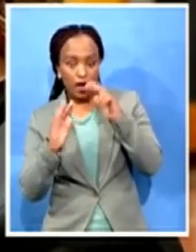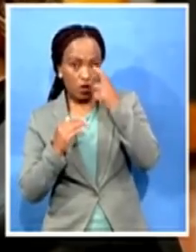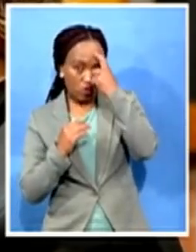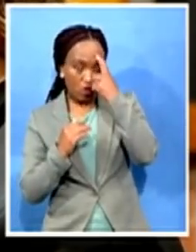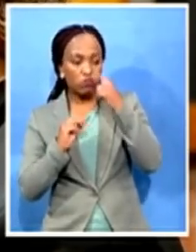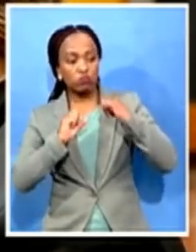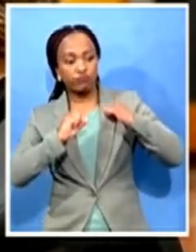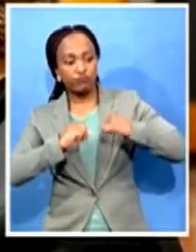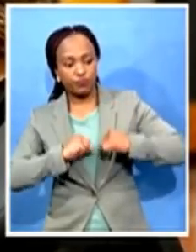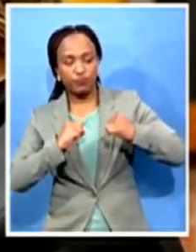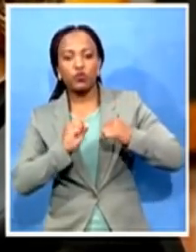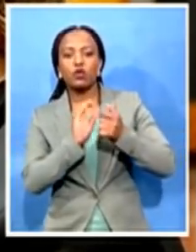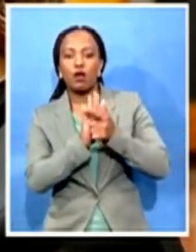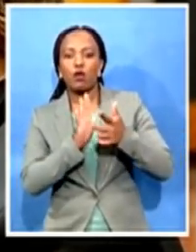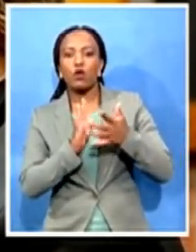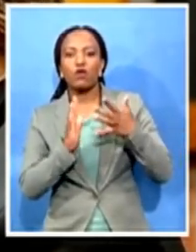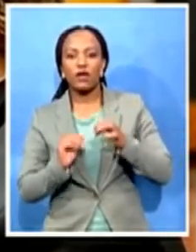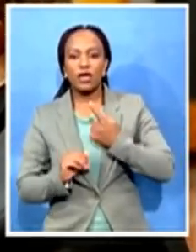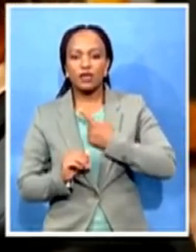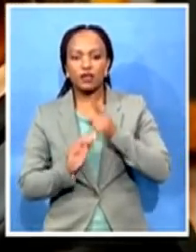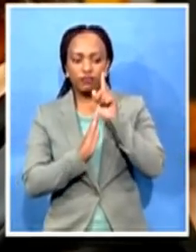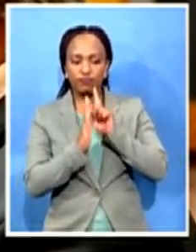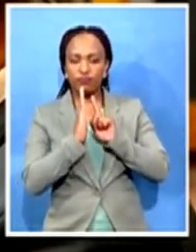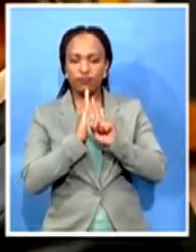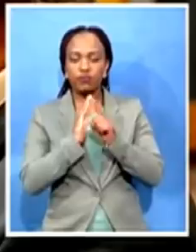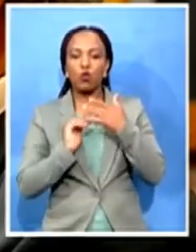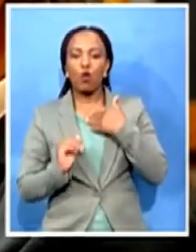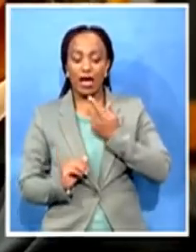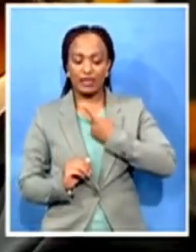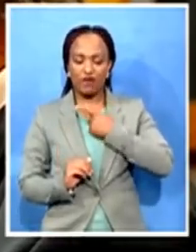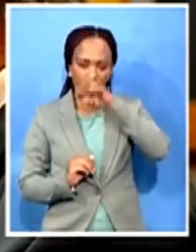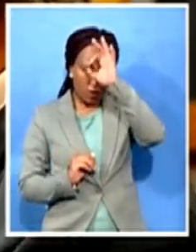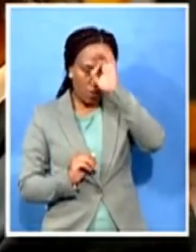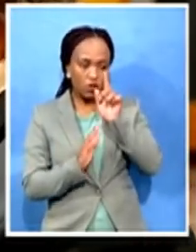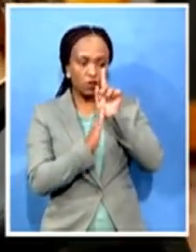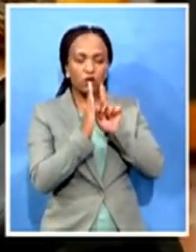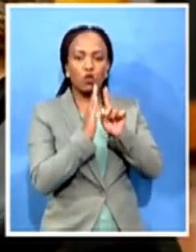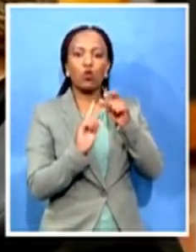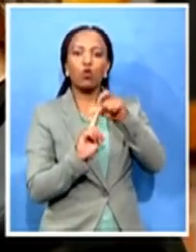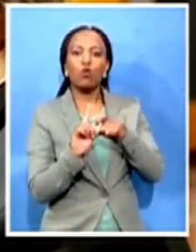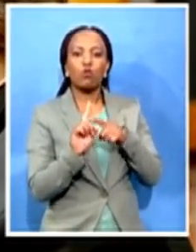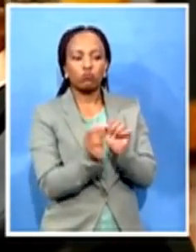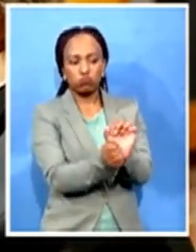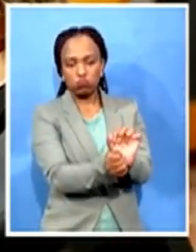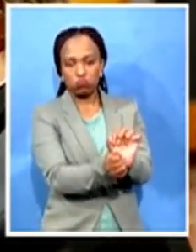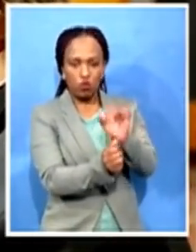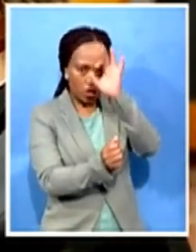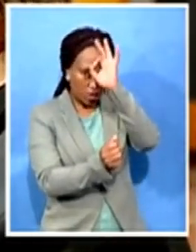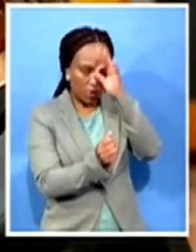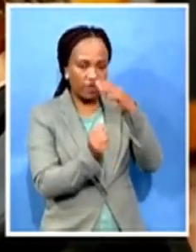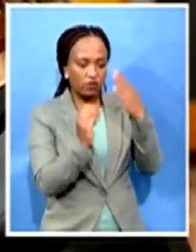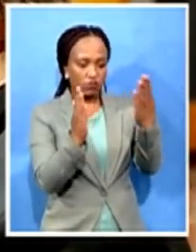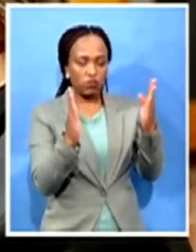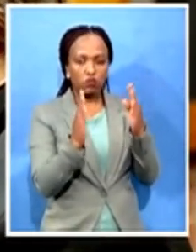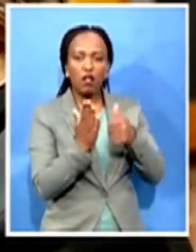over at the Bracken Downs police station where Mr. Agrizzi was there. He was then put through the books, processed, fingerprinted, charged. Everything was